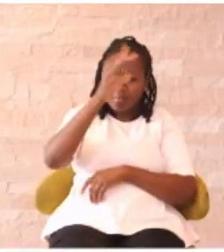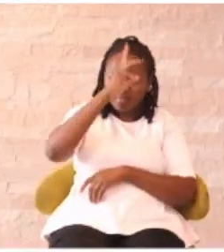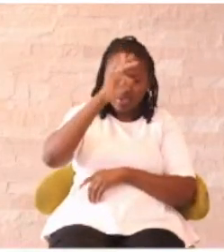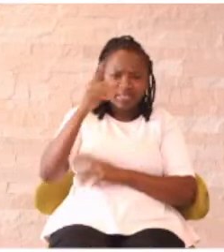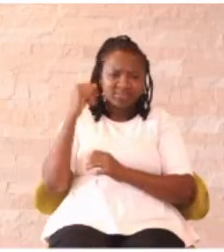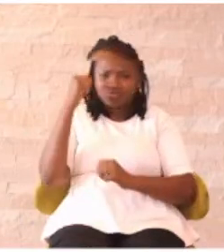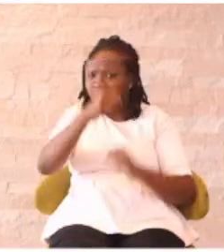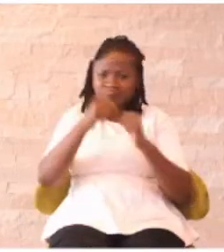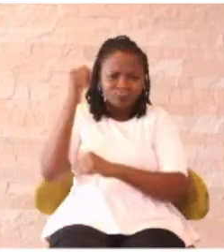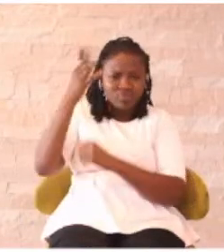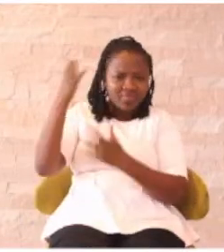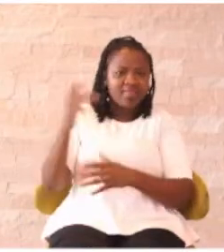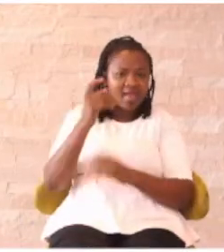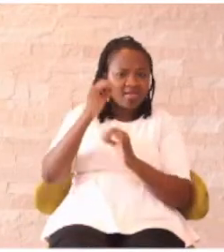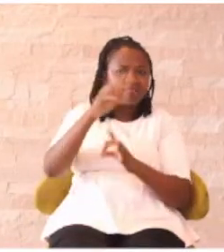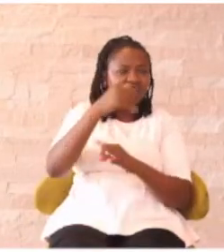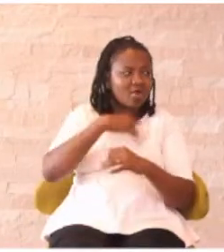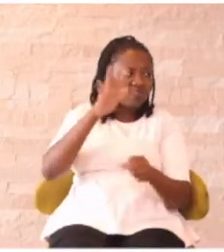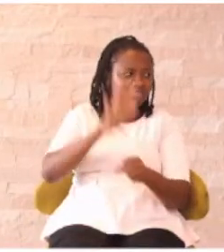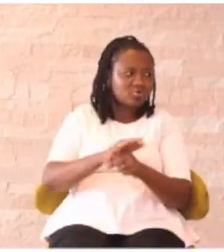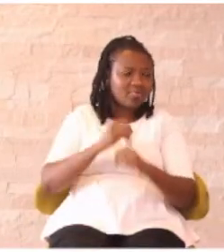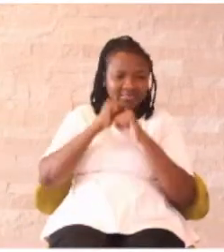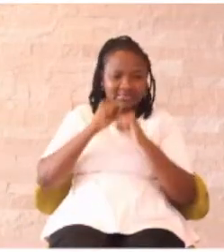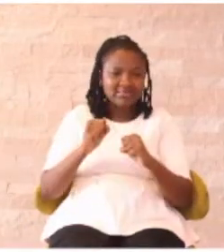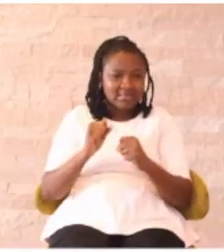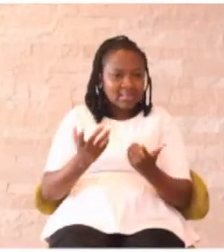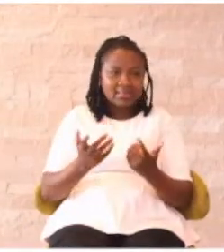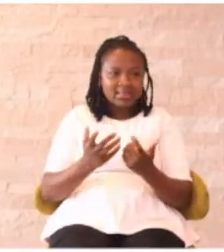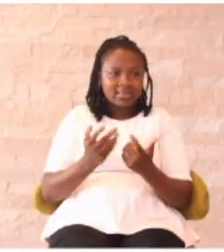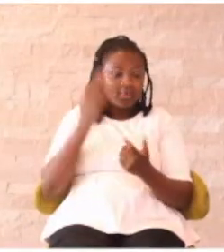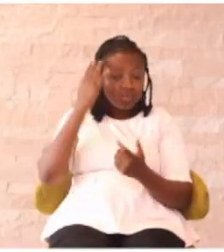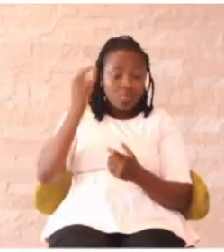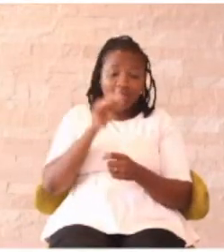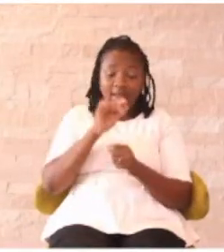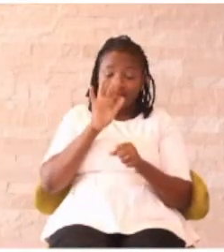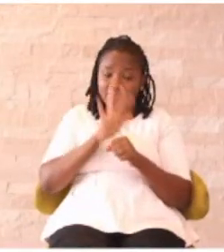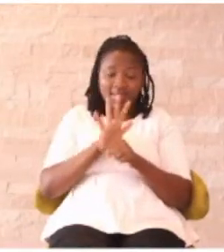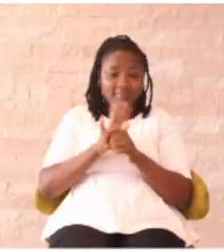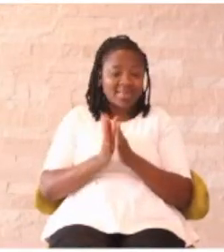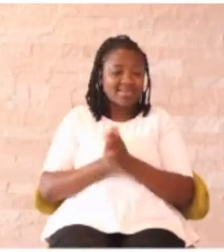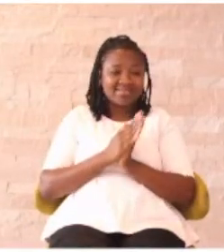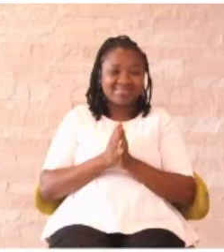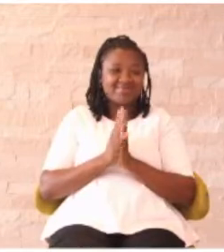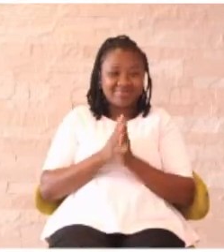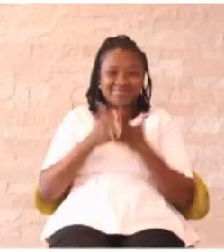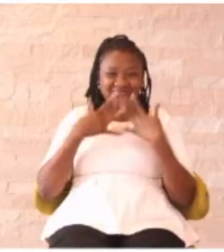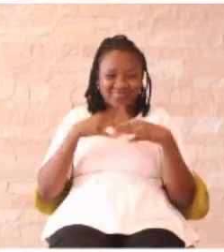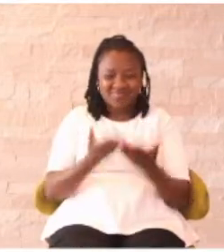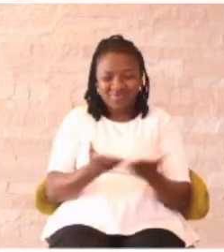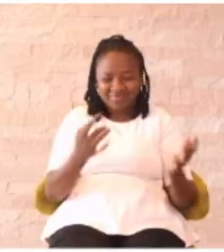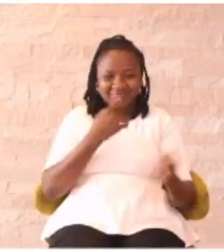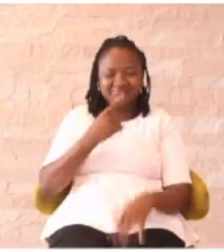so much strength? So it's really from the stories of the beneficiaries.